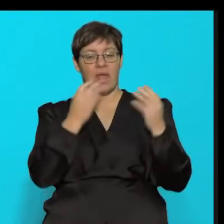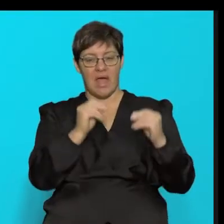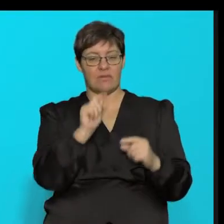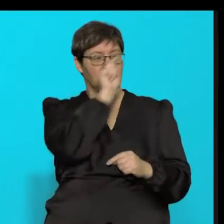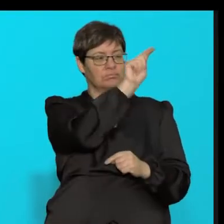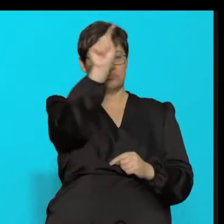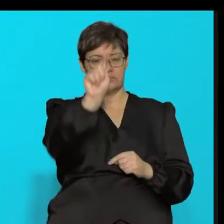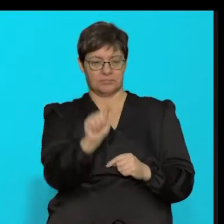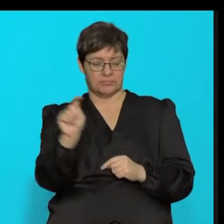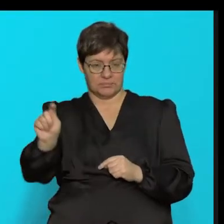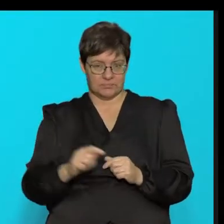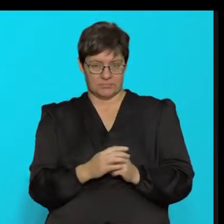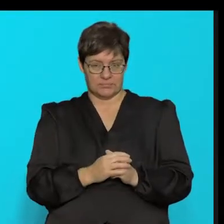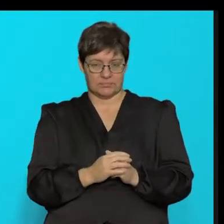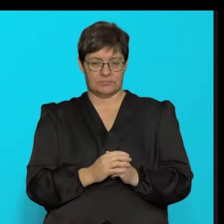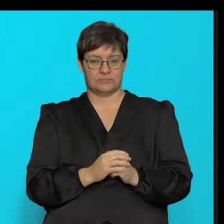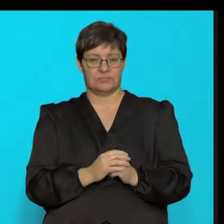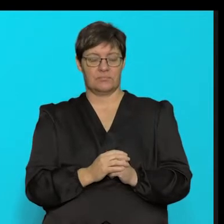So here we have points. So